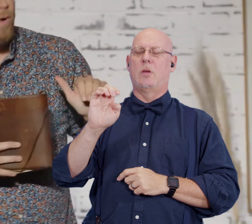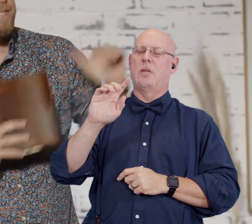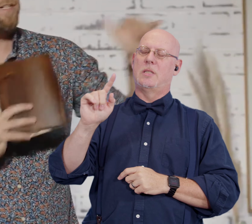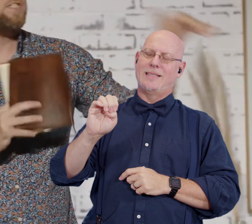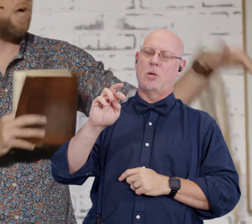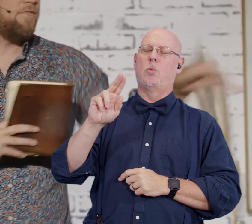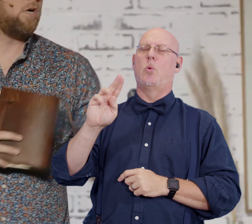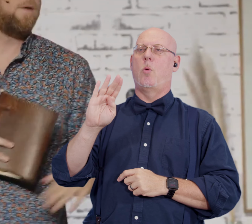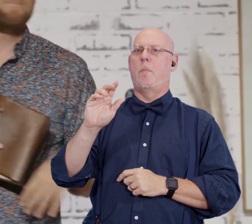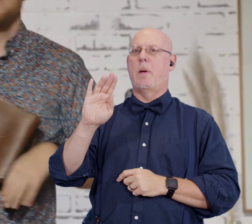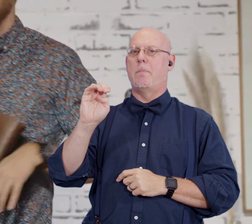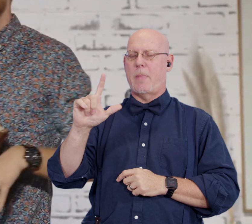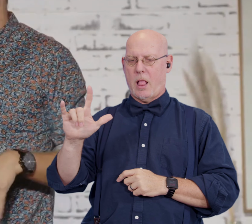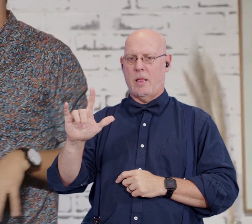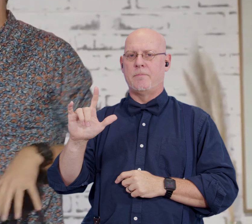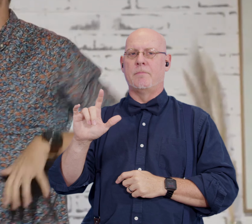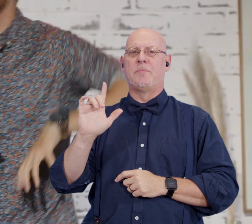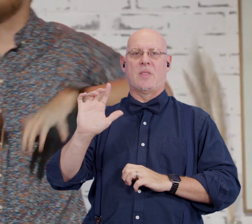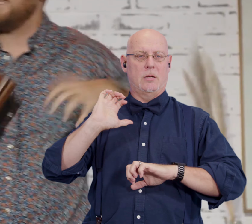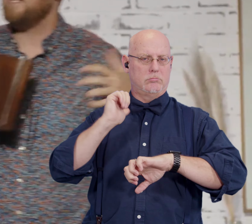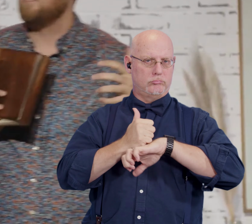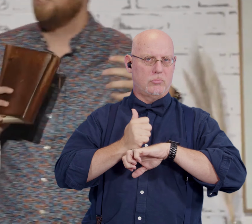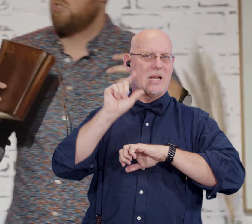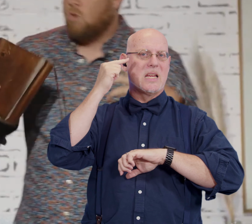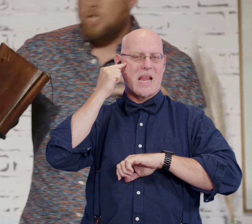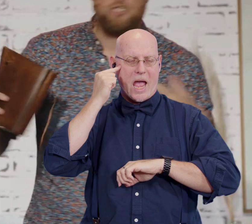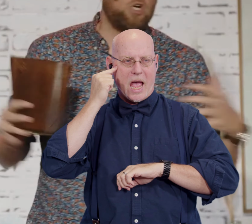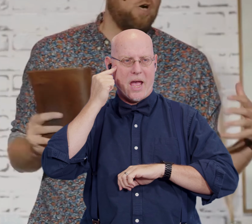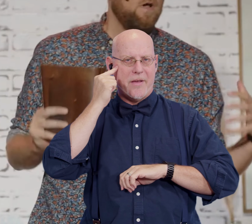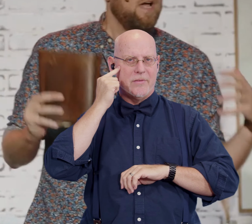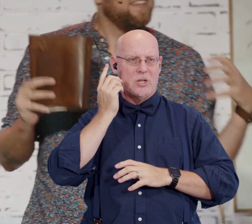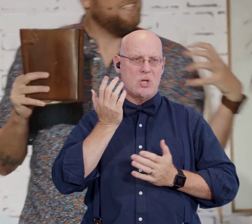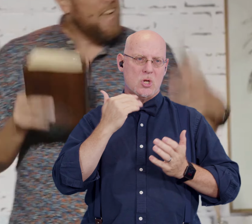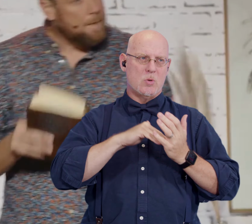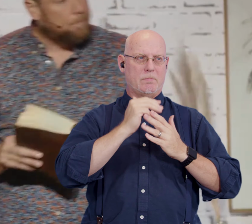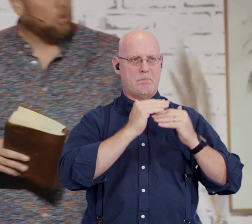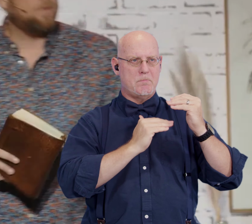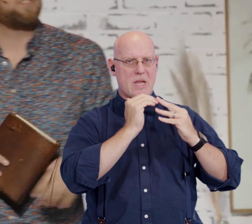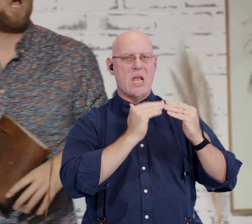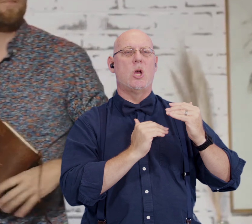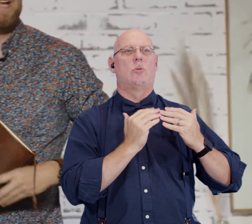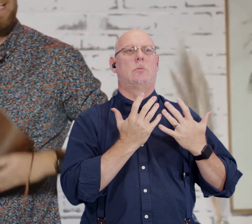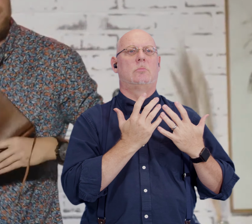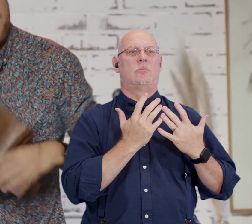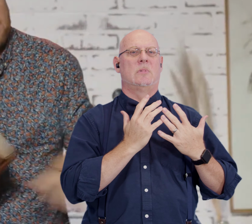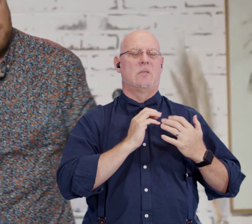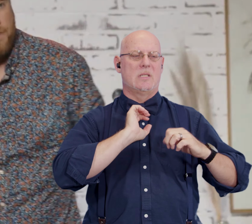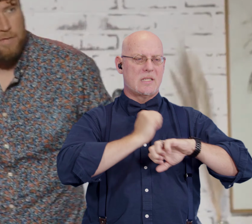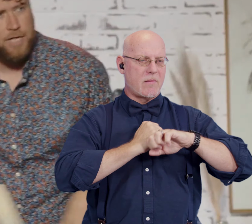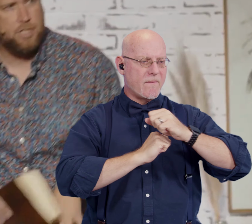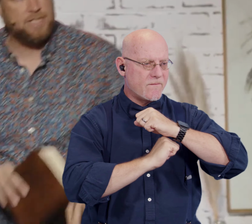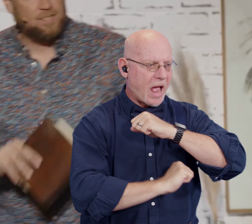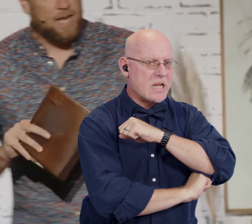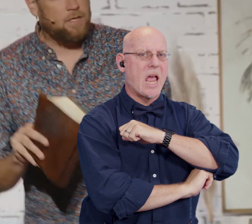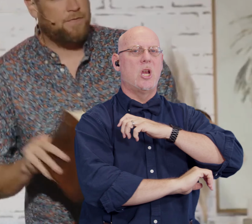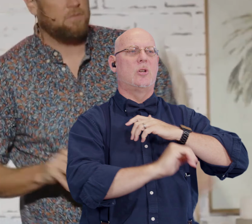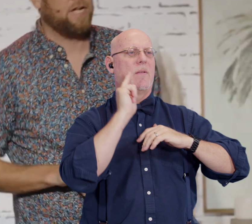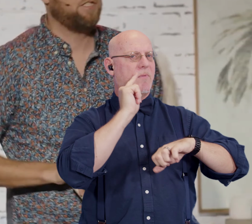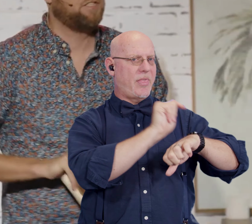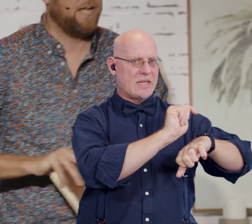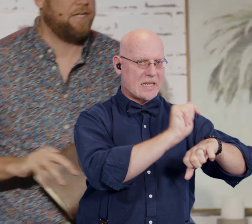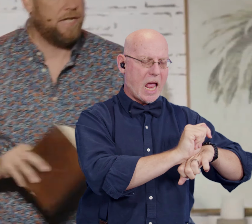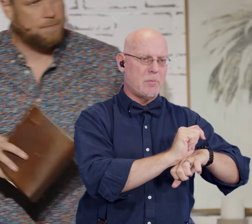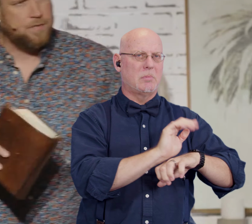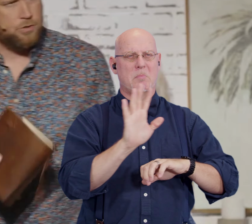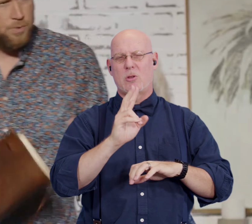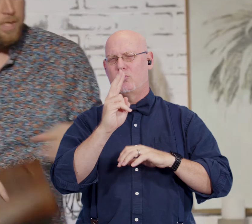the appointed governor. He begins to restructure the temple of Solomon. He lays the foundation. This laying the